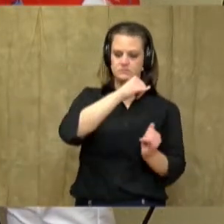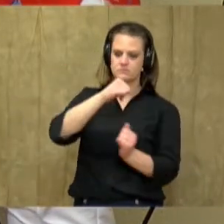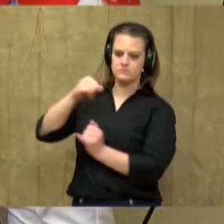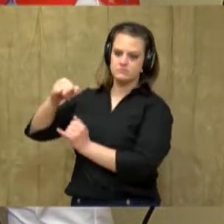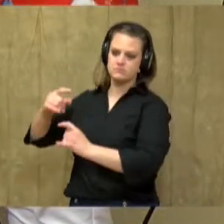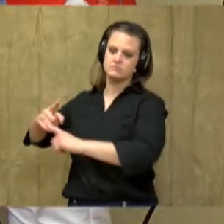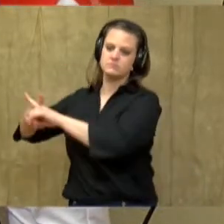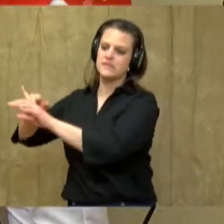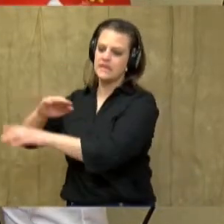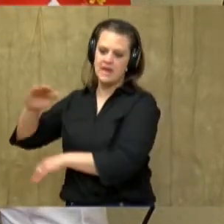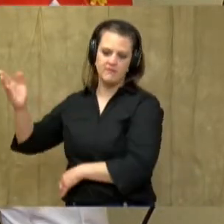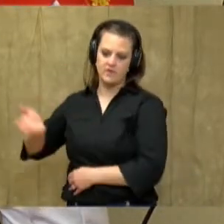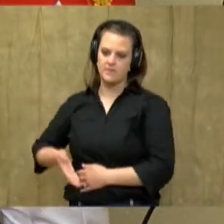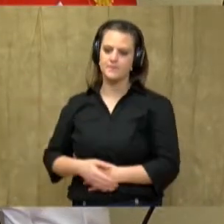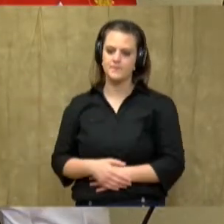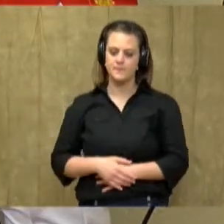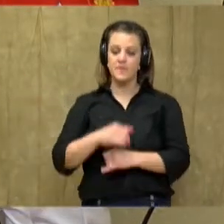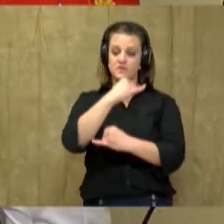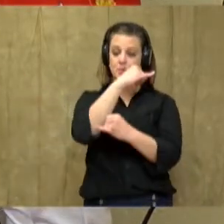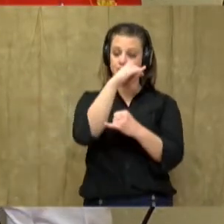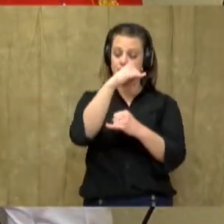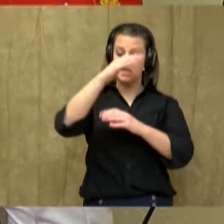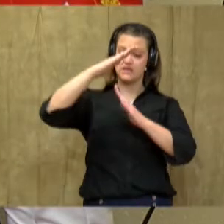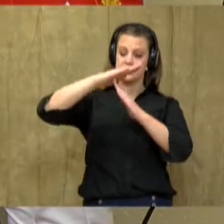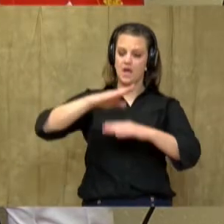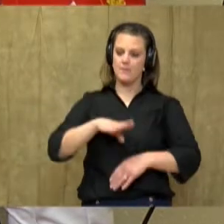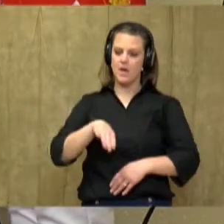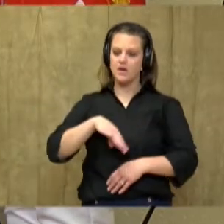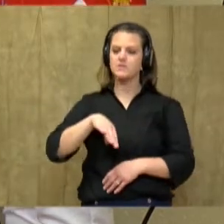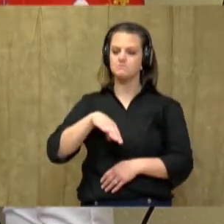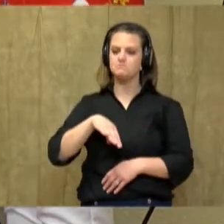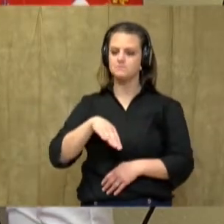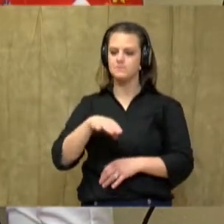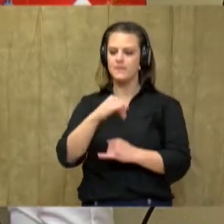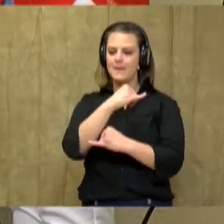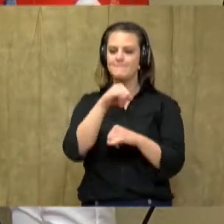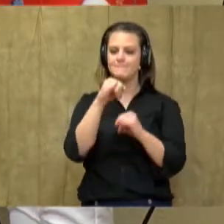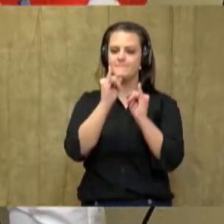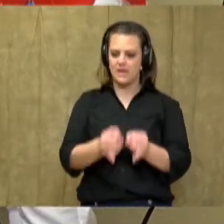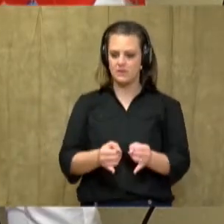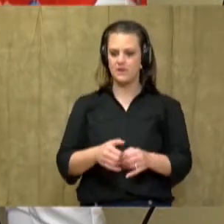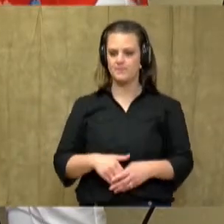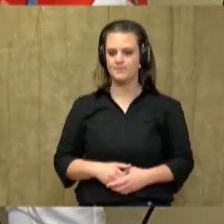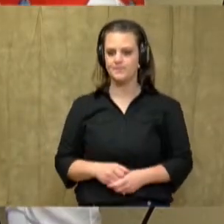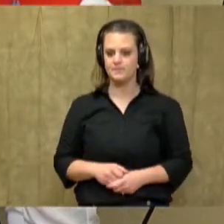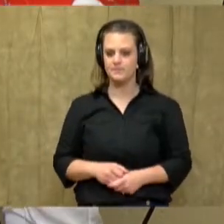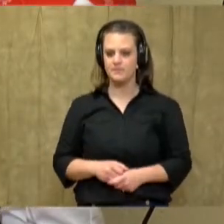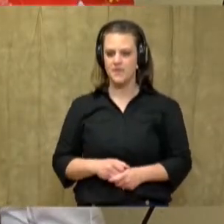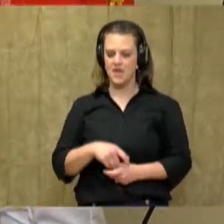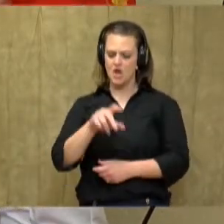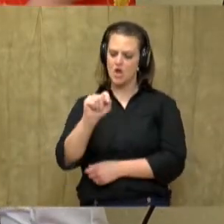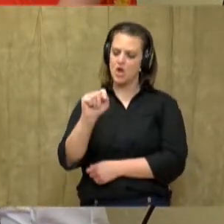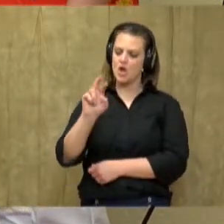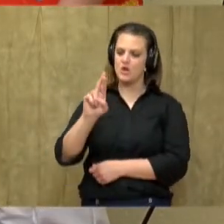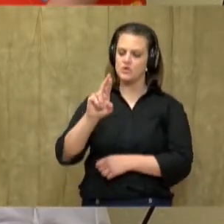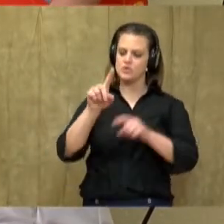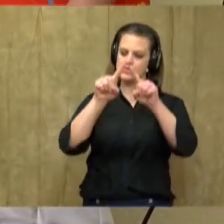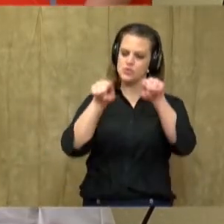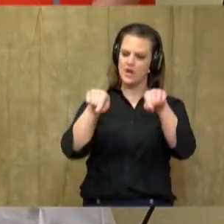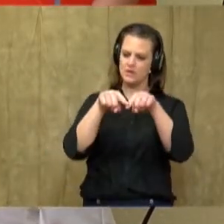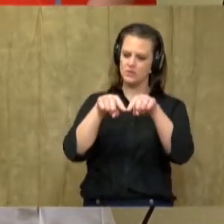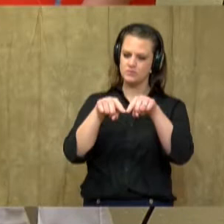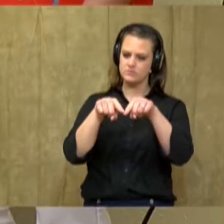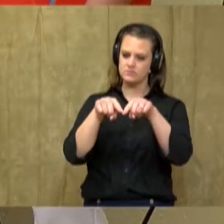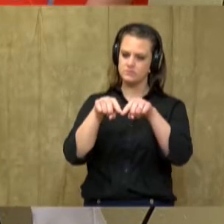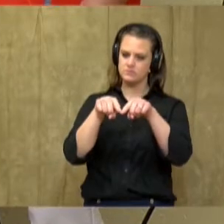never intersect. So those would have parallel lines. What about that triangle? All